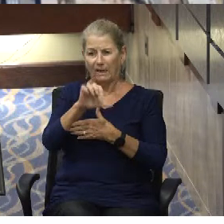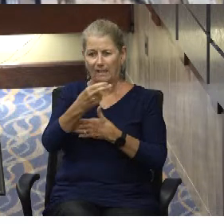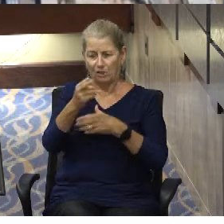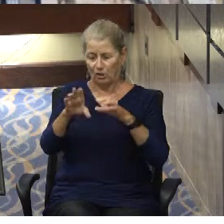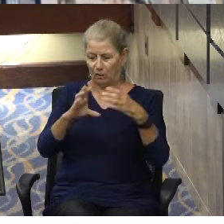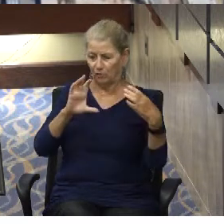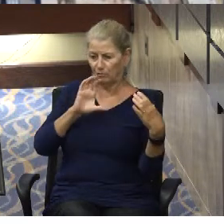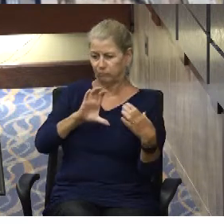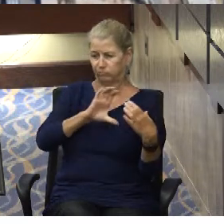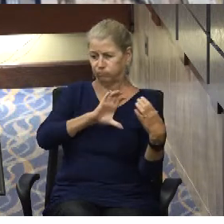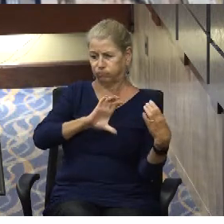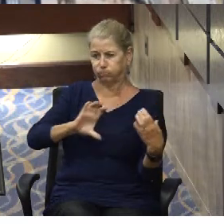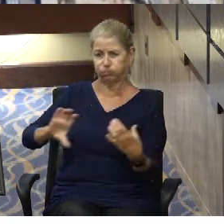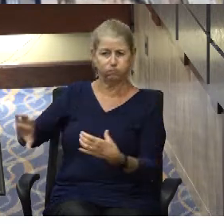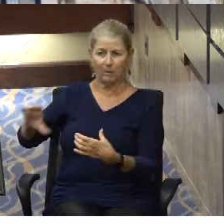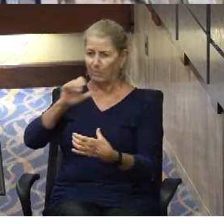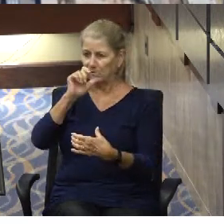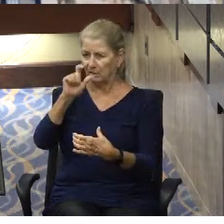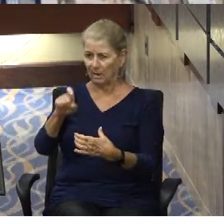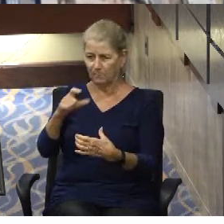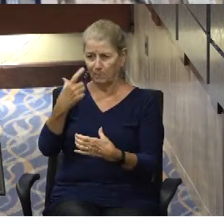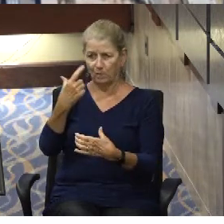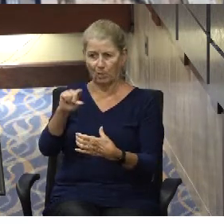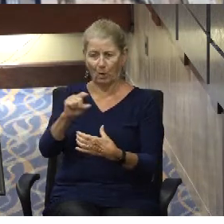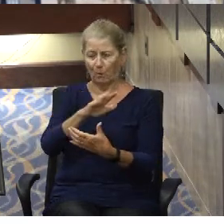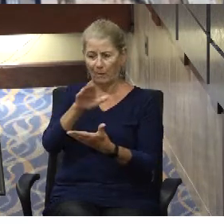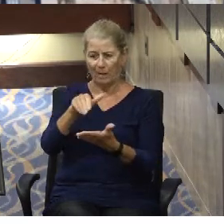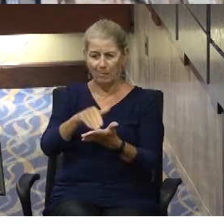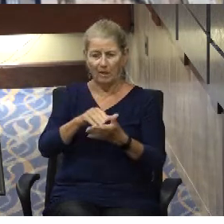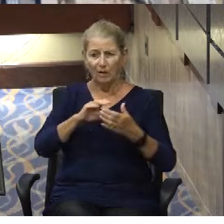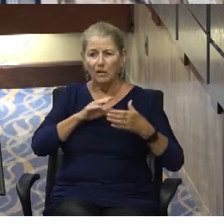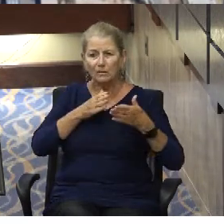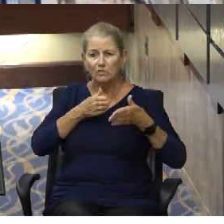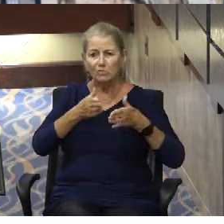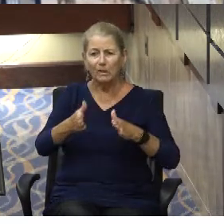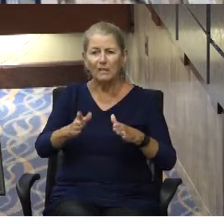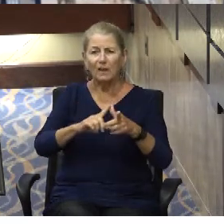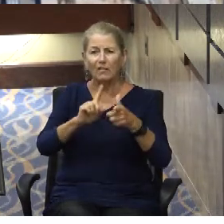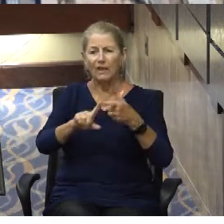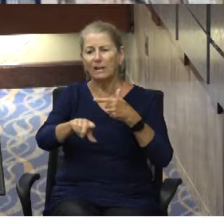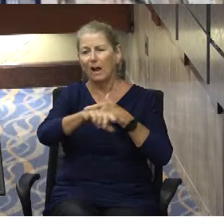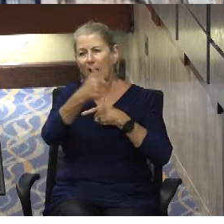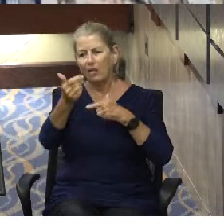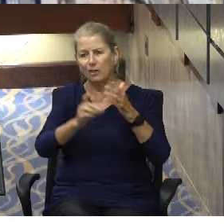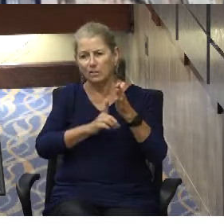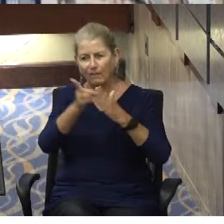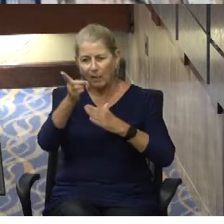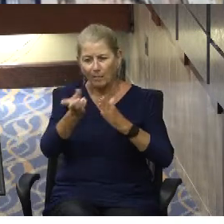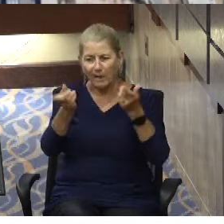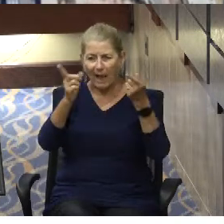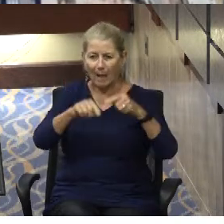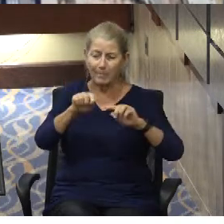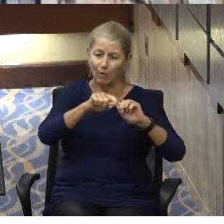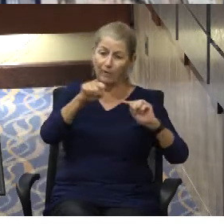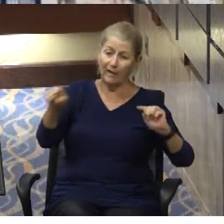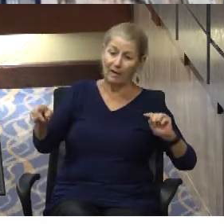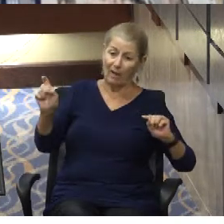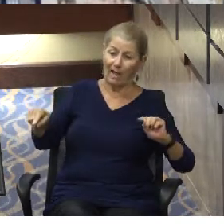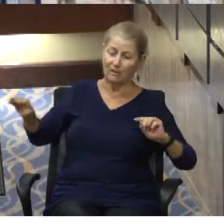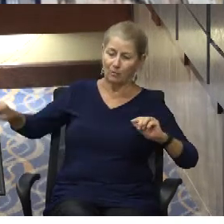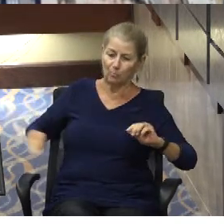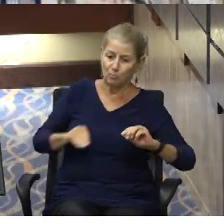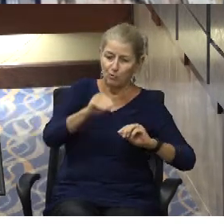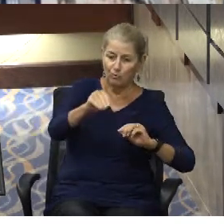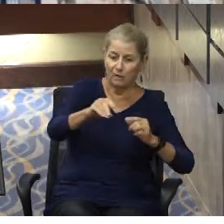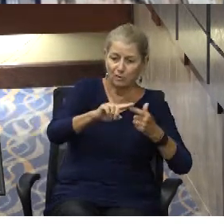it was not supposed to go down the middle of the street, but then all this other development happened all over here. So we had to move it to the middle